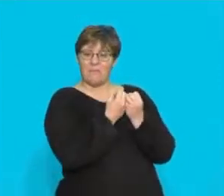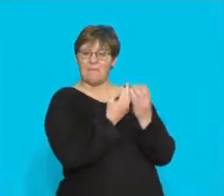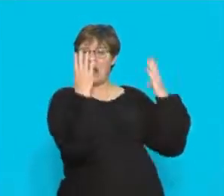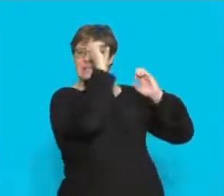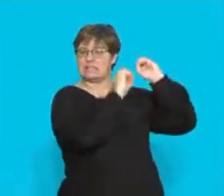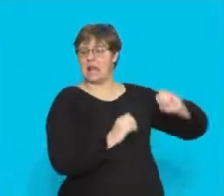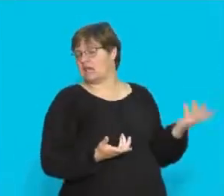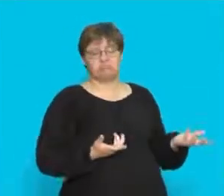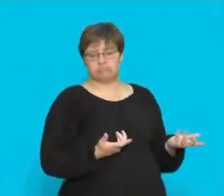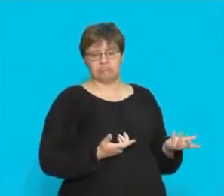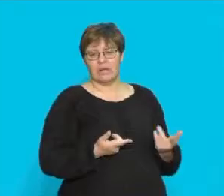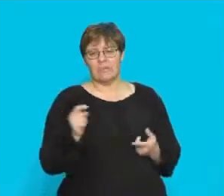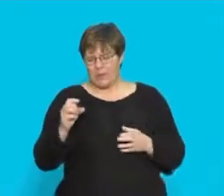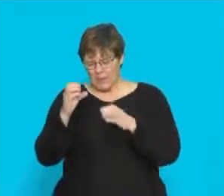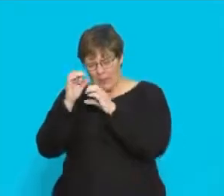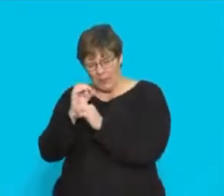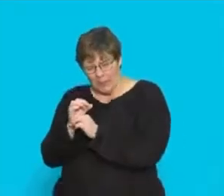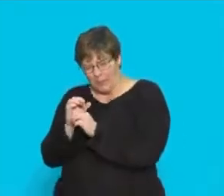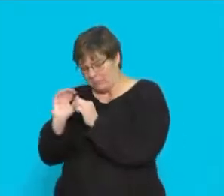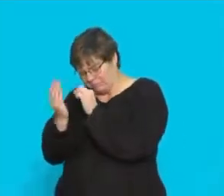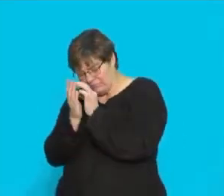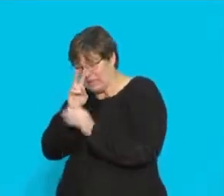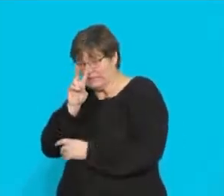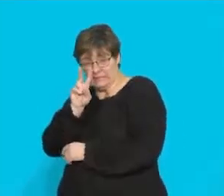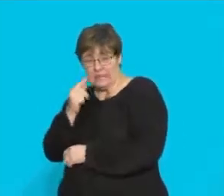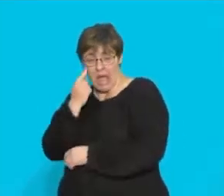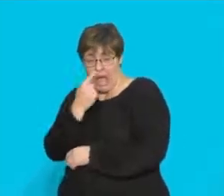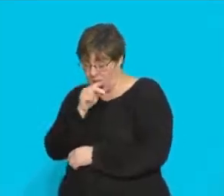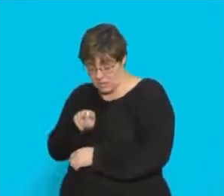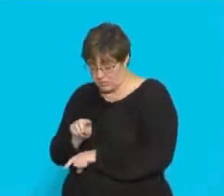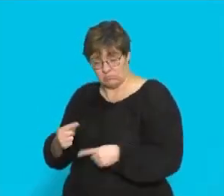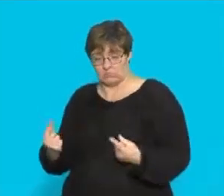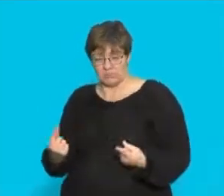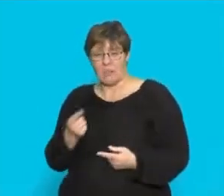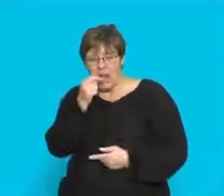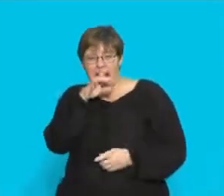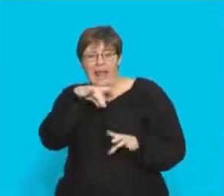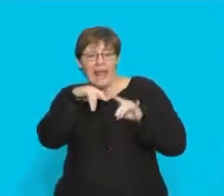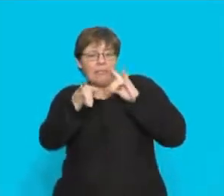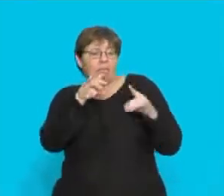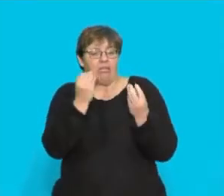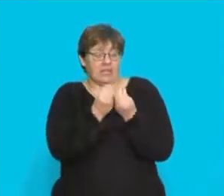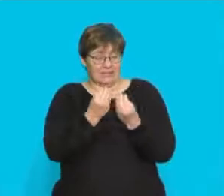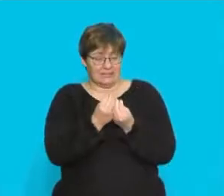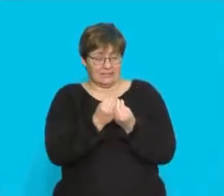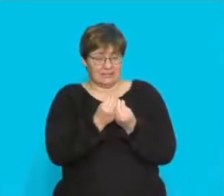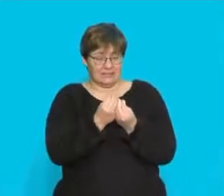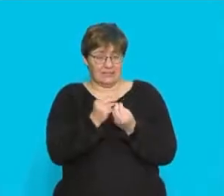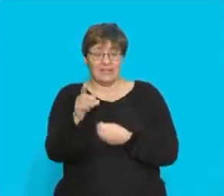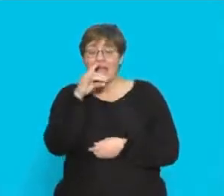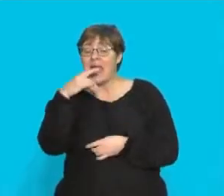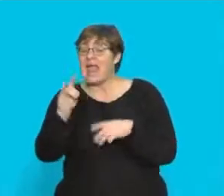multicellular at all. They are microscopic. We cannot see them. They're little animal-like things, and when they're